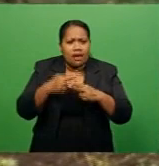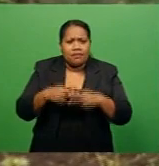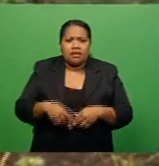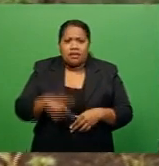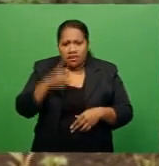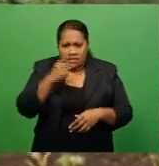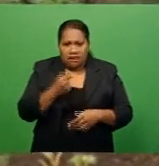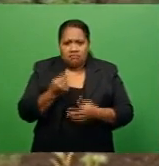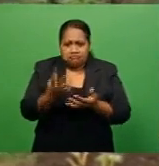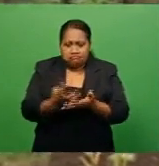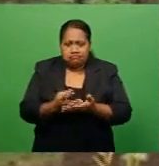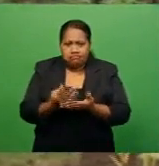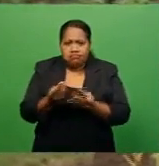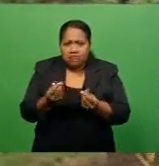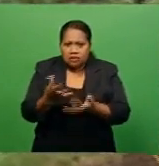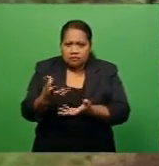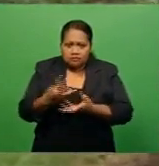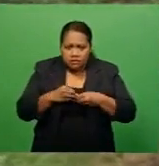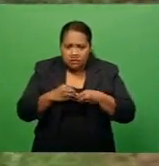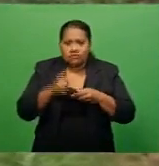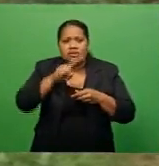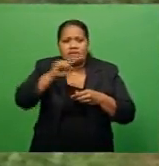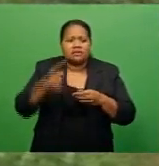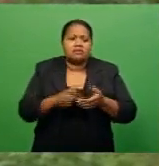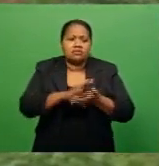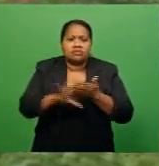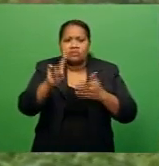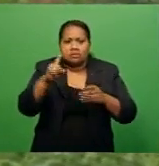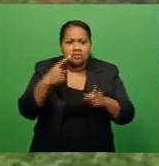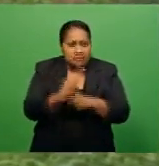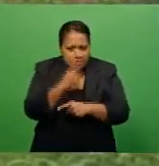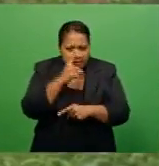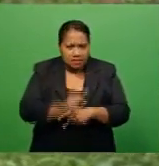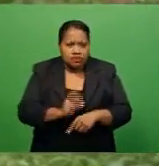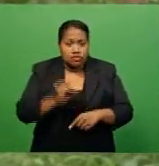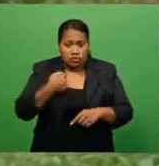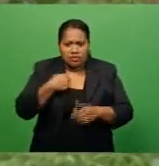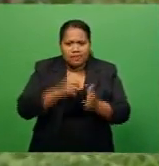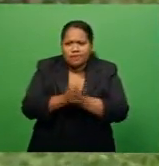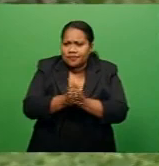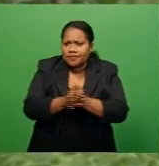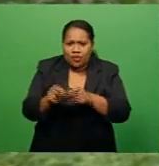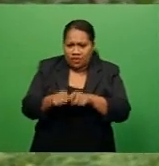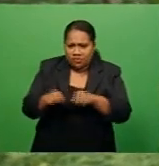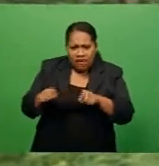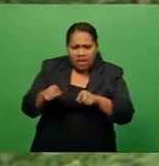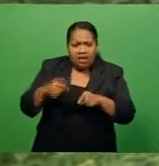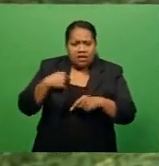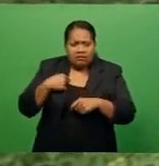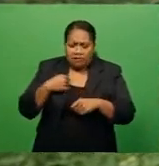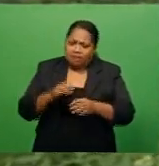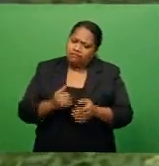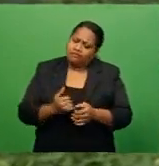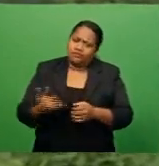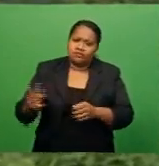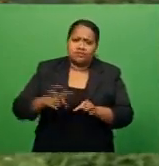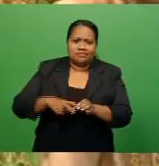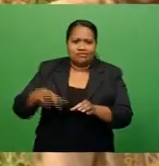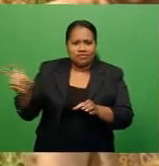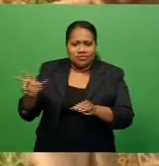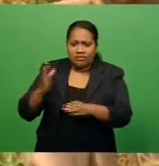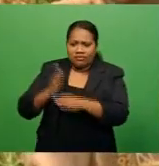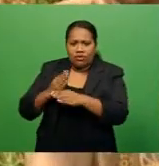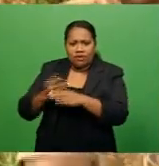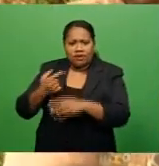week. I was motivated by a youth member to partake in this activity. Hence, I resigned from work and I took up